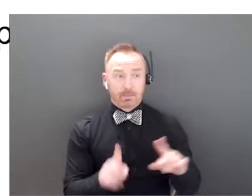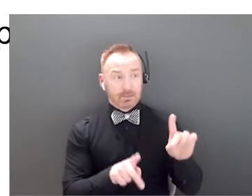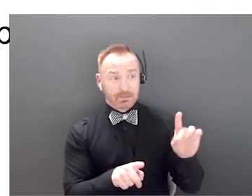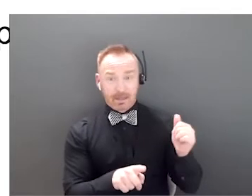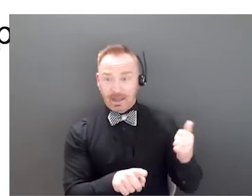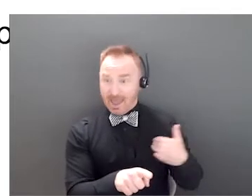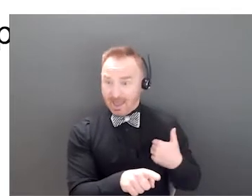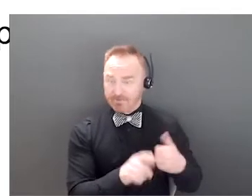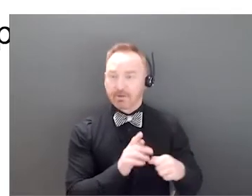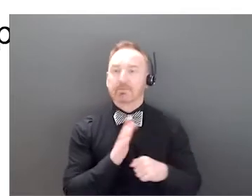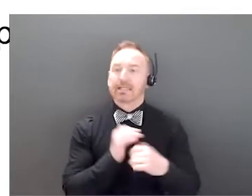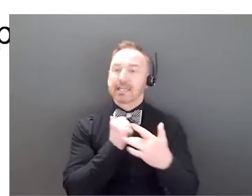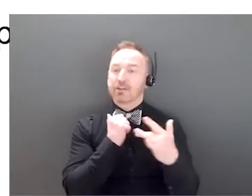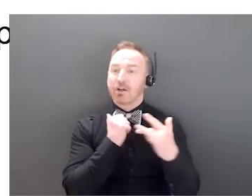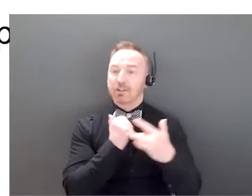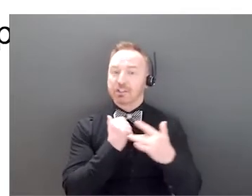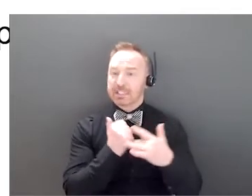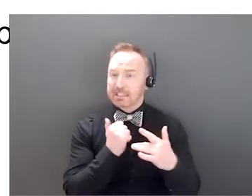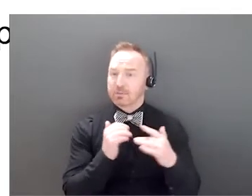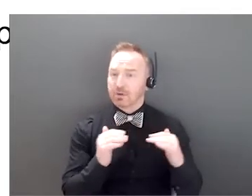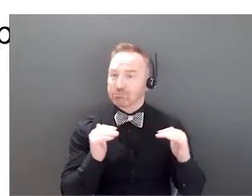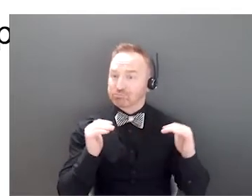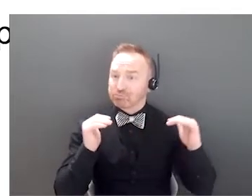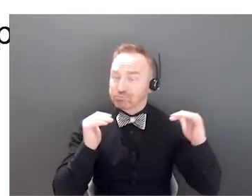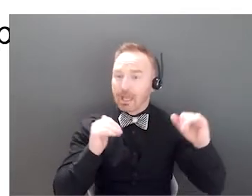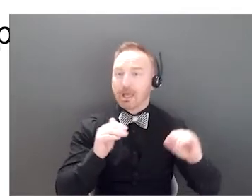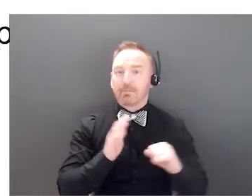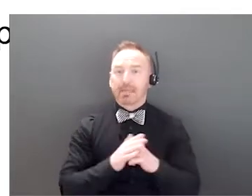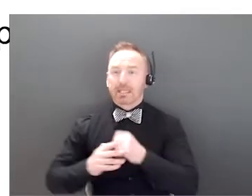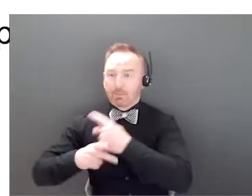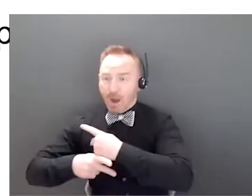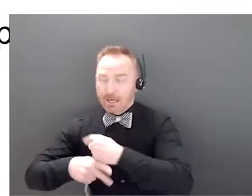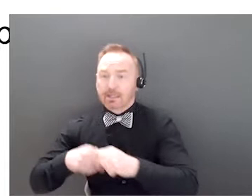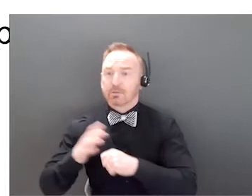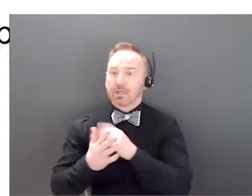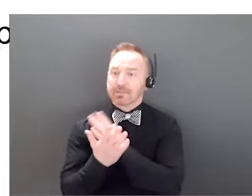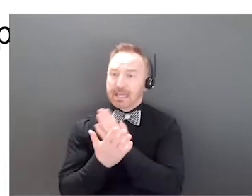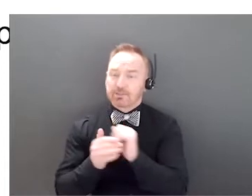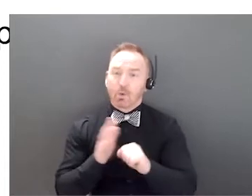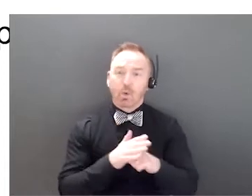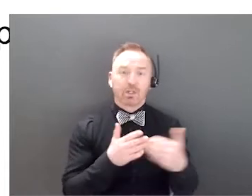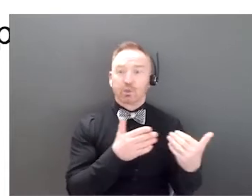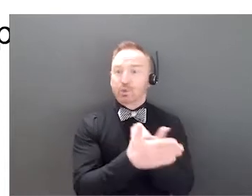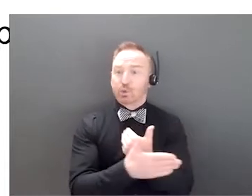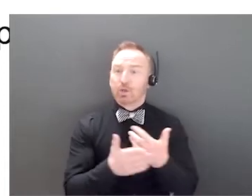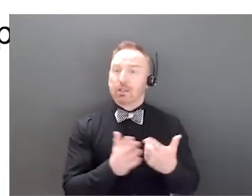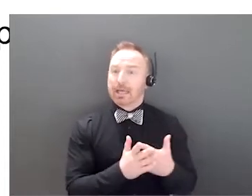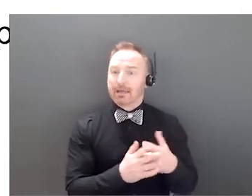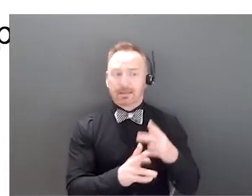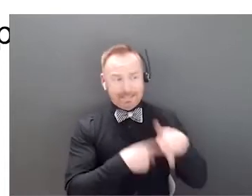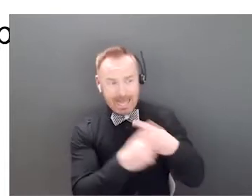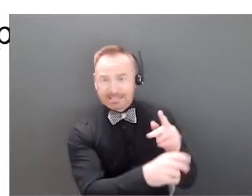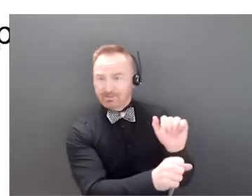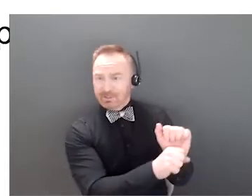the advancement of different technology will contribute to productivity gains and the development of new occupations, which I mentioned earlier.